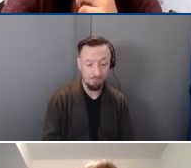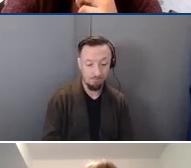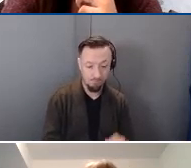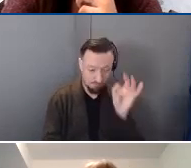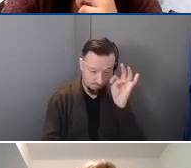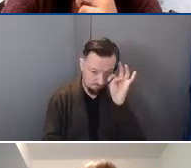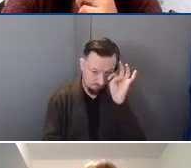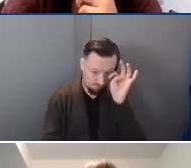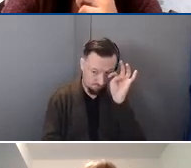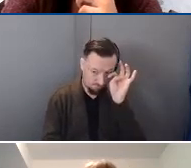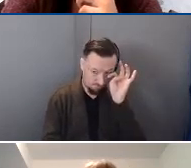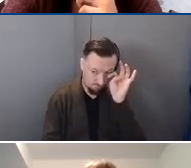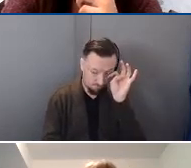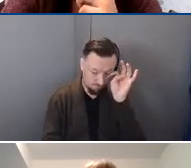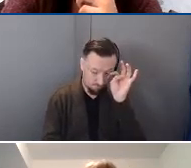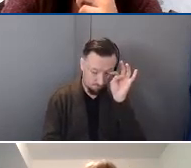All right.